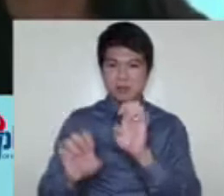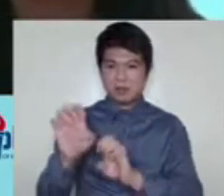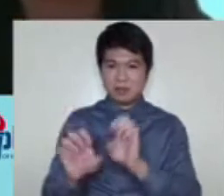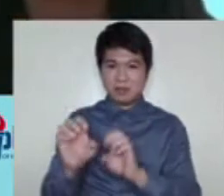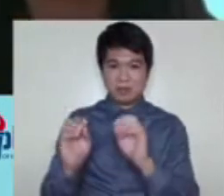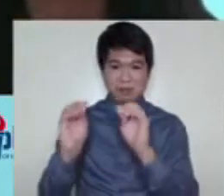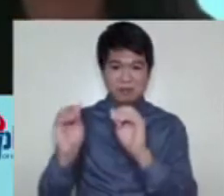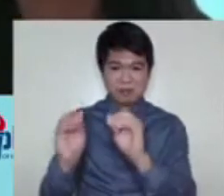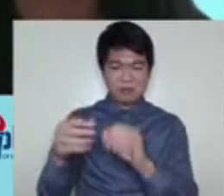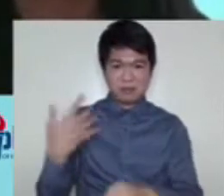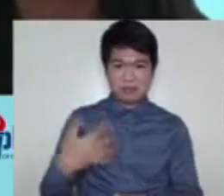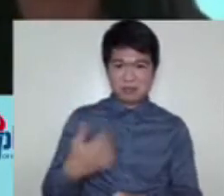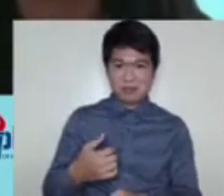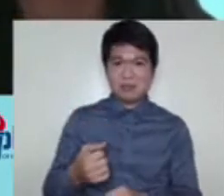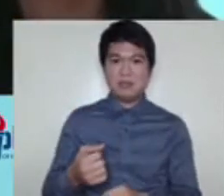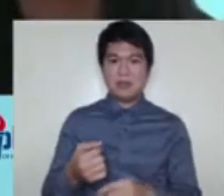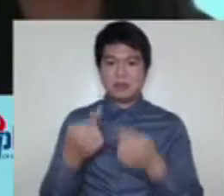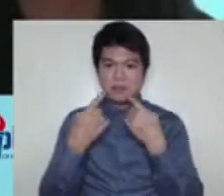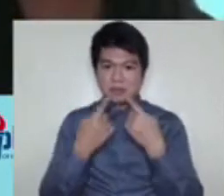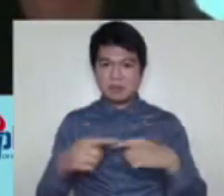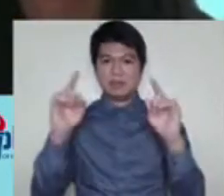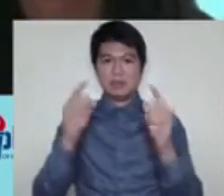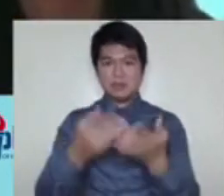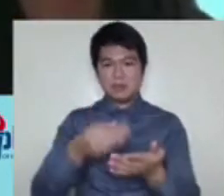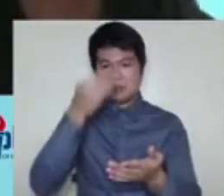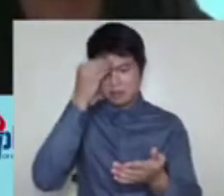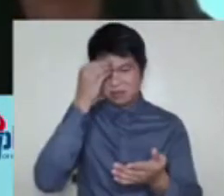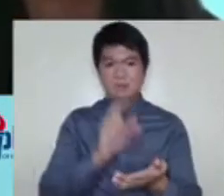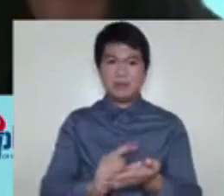learner achievement in literacy and numeracy.